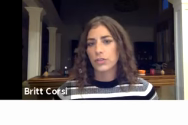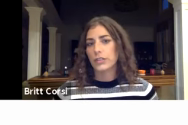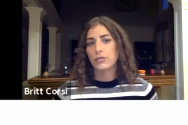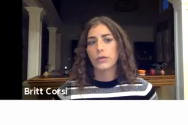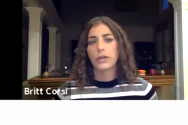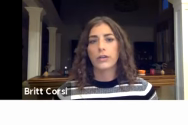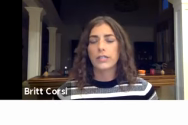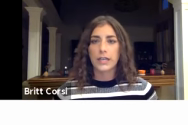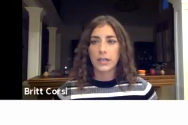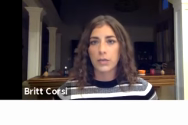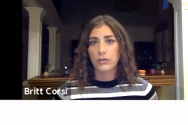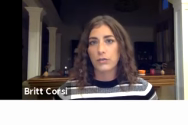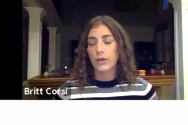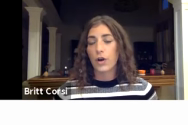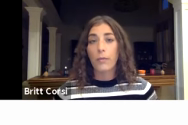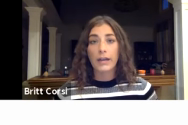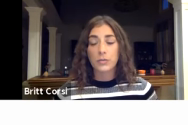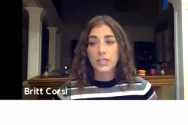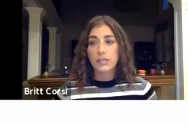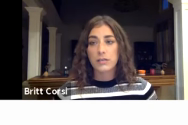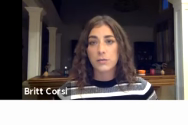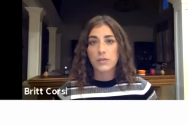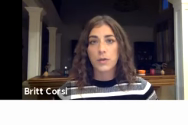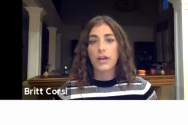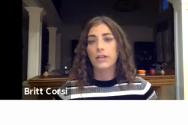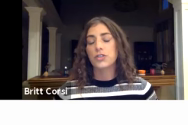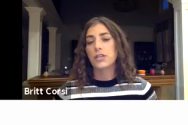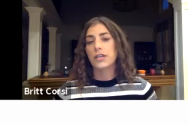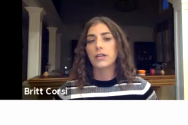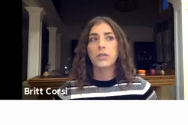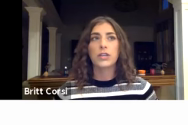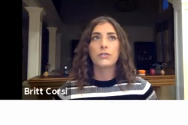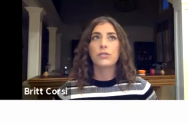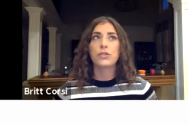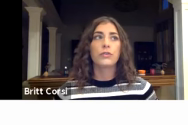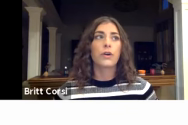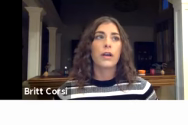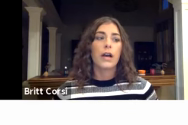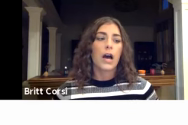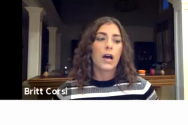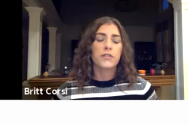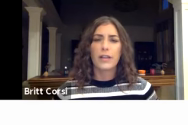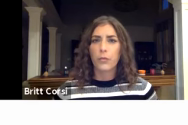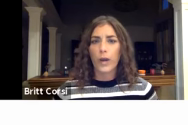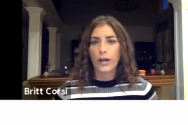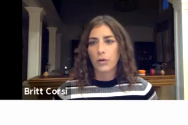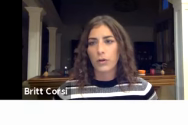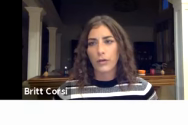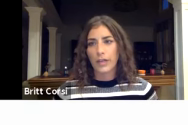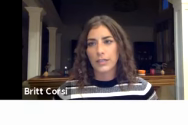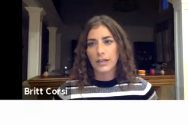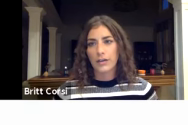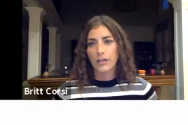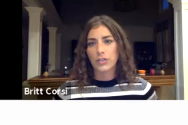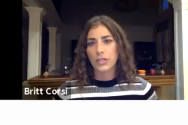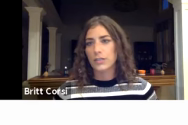of solutions where this data could be used for home management systems with smart energy. It could be used to develop wearable